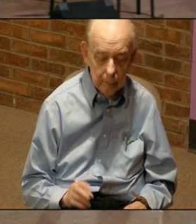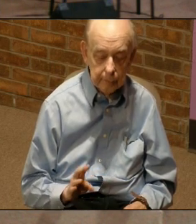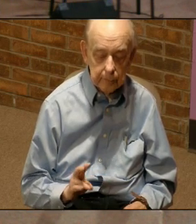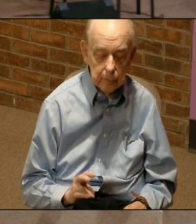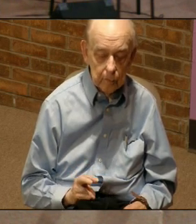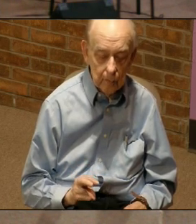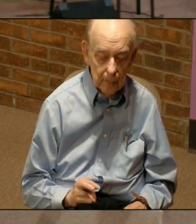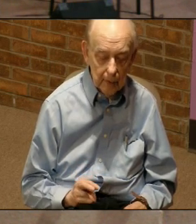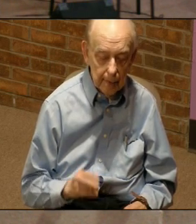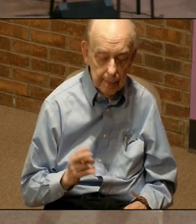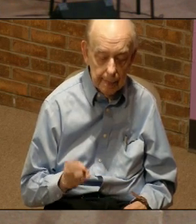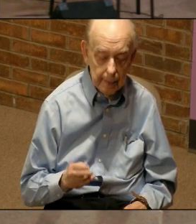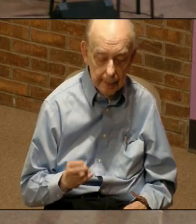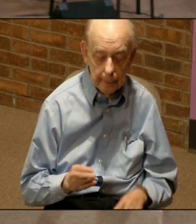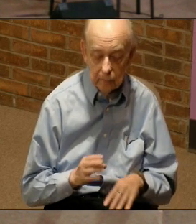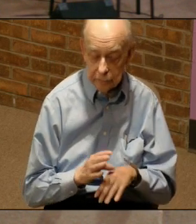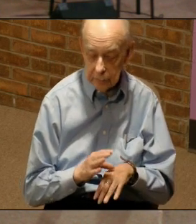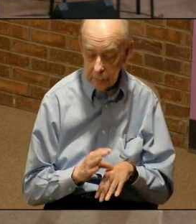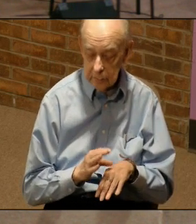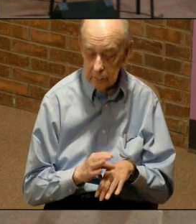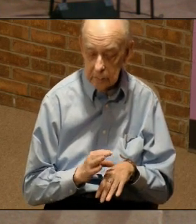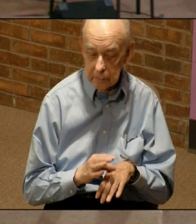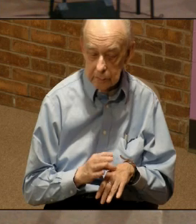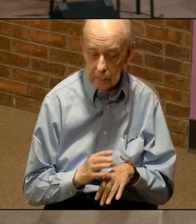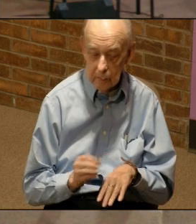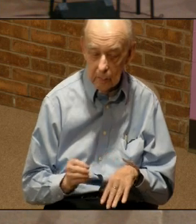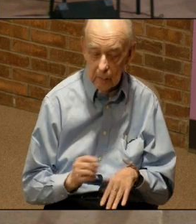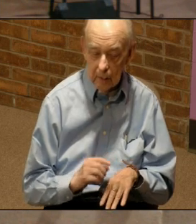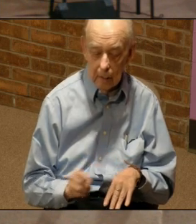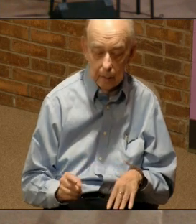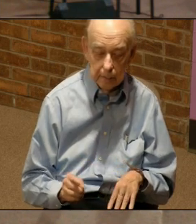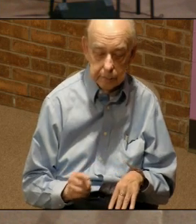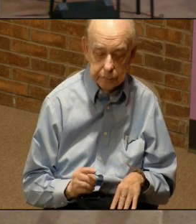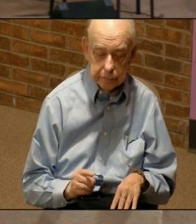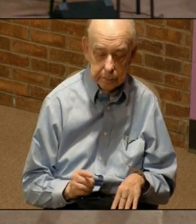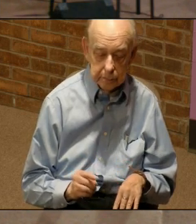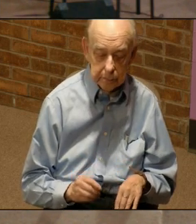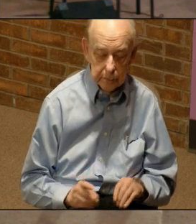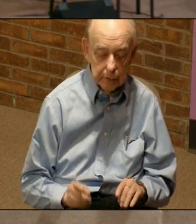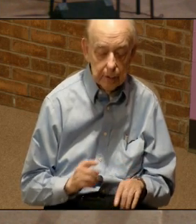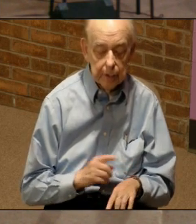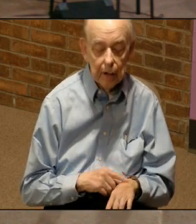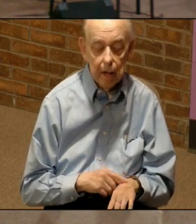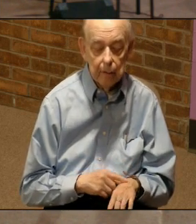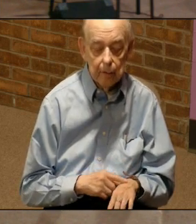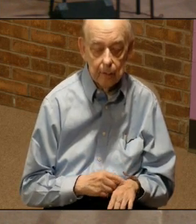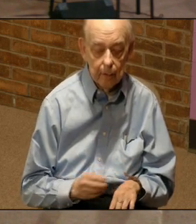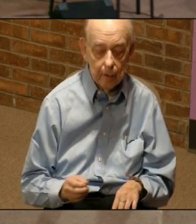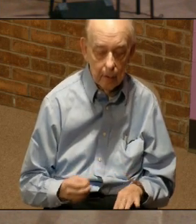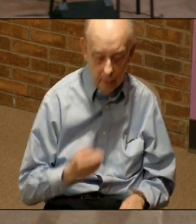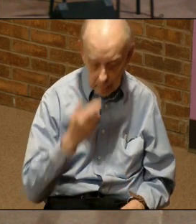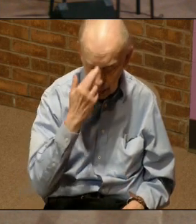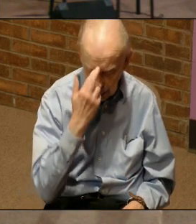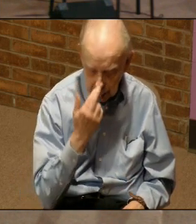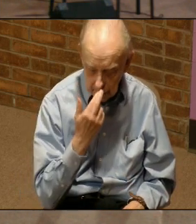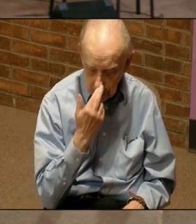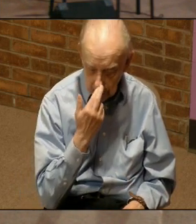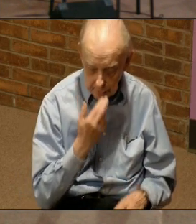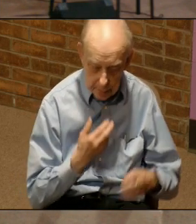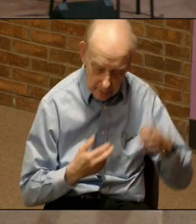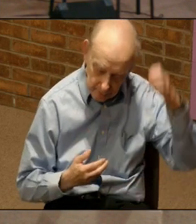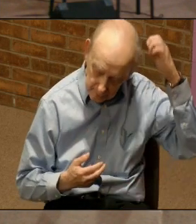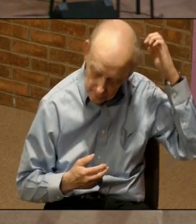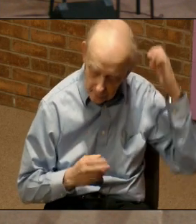7 historical churches. And they were during this period of time of the Roman